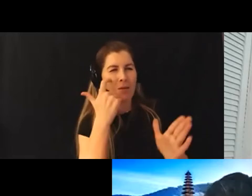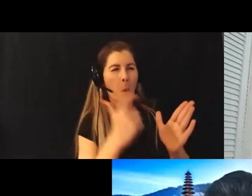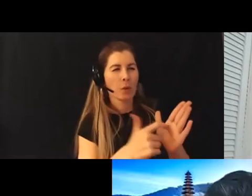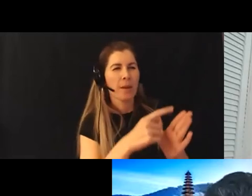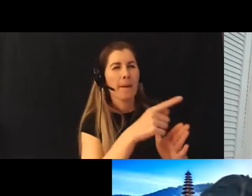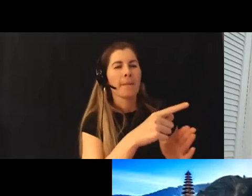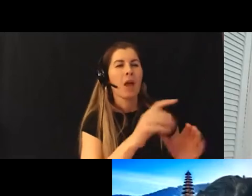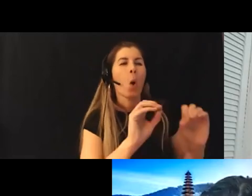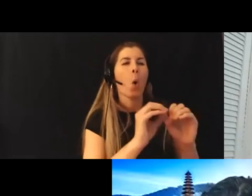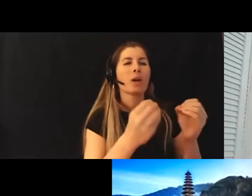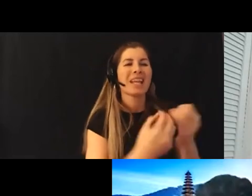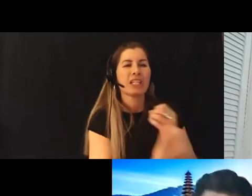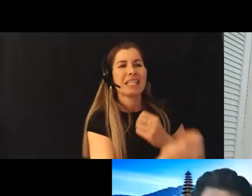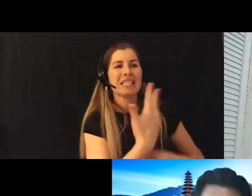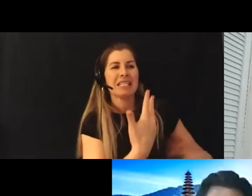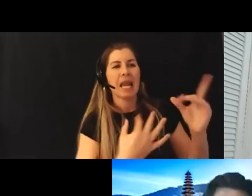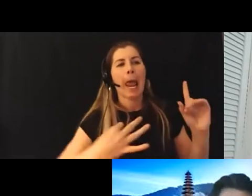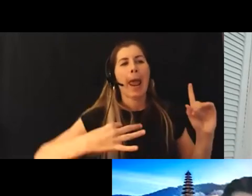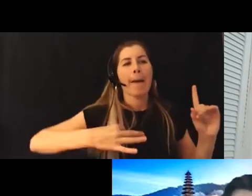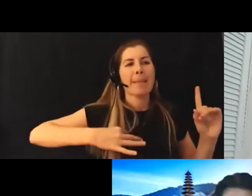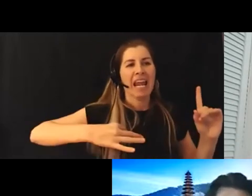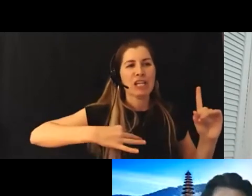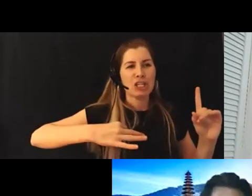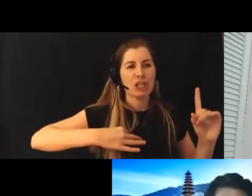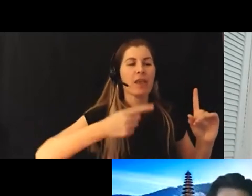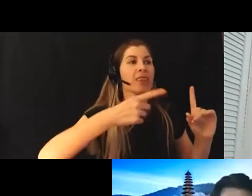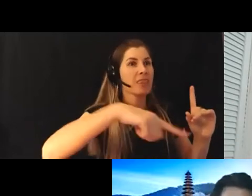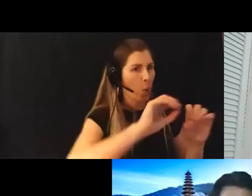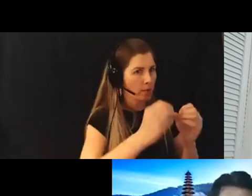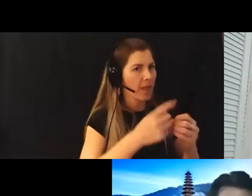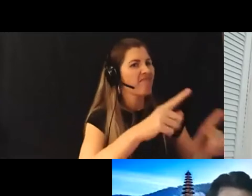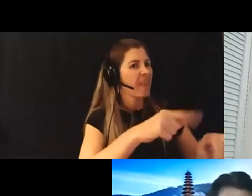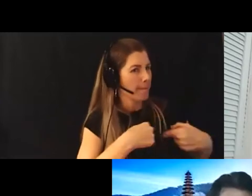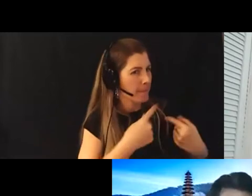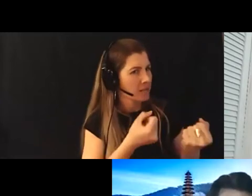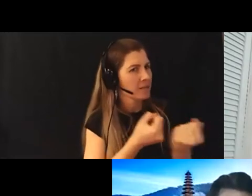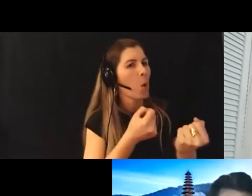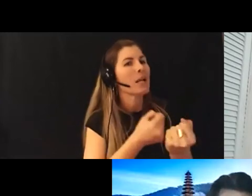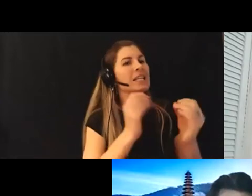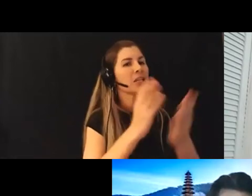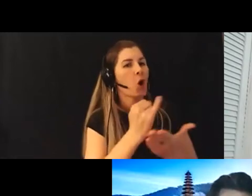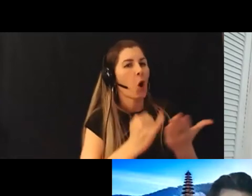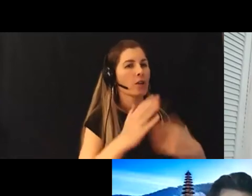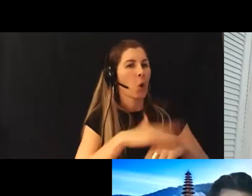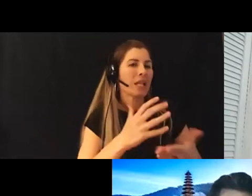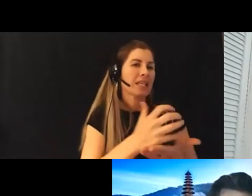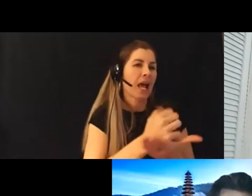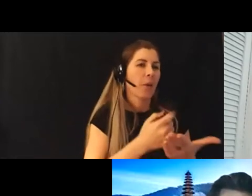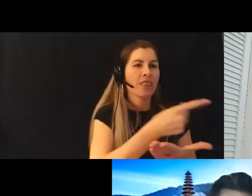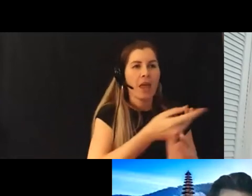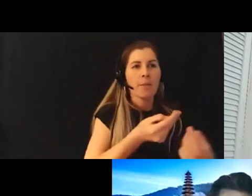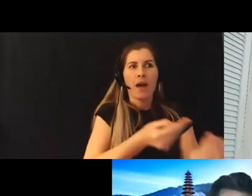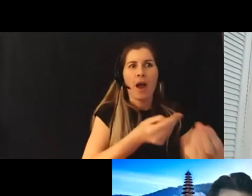from organizations who have been supporting teaching artists on salary and providing an ongoing steady salary as